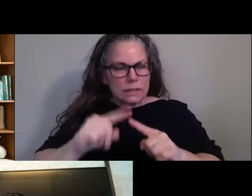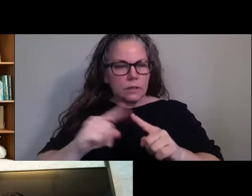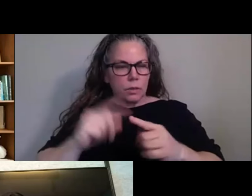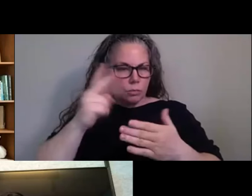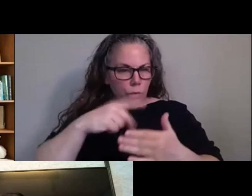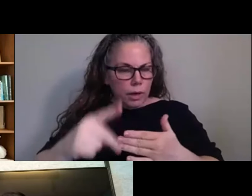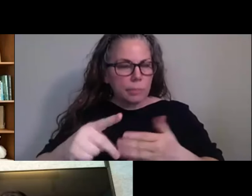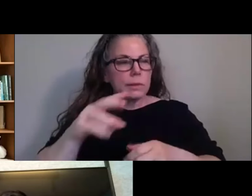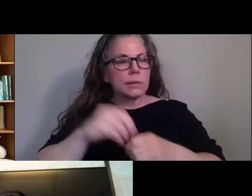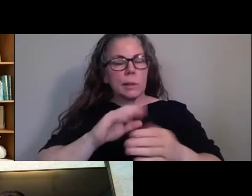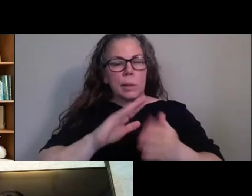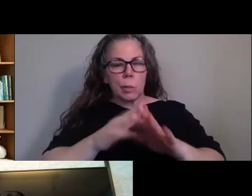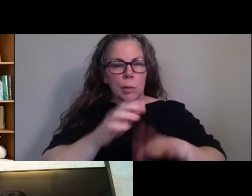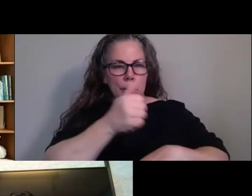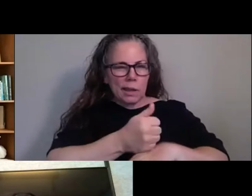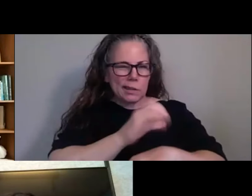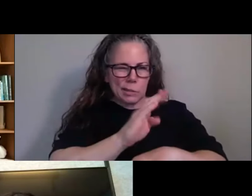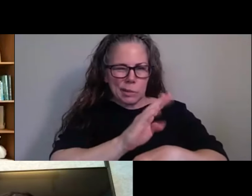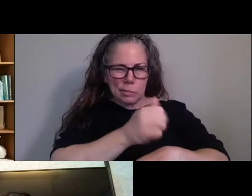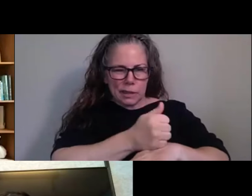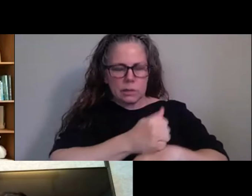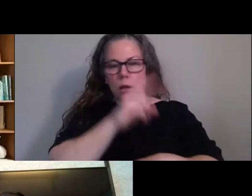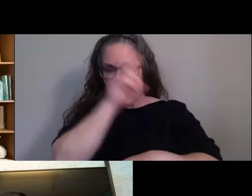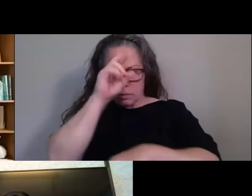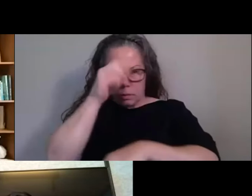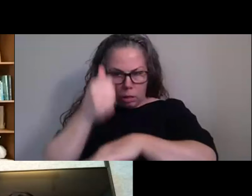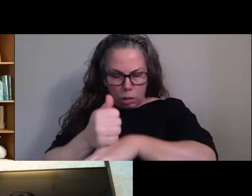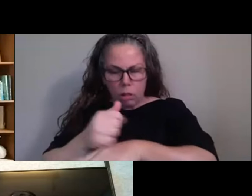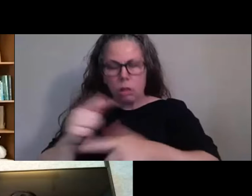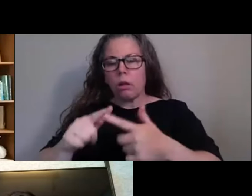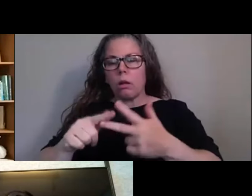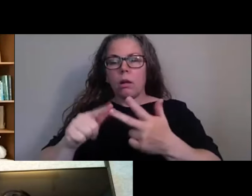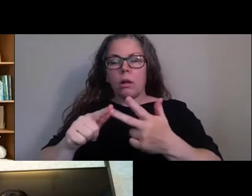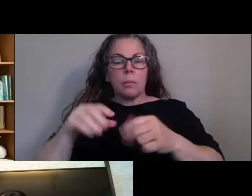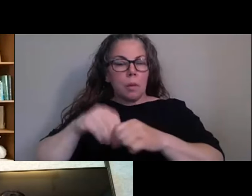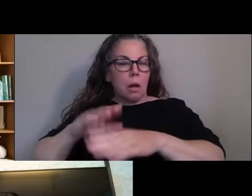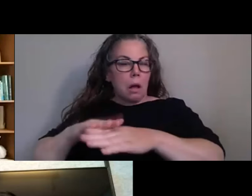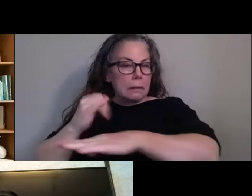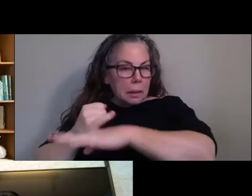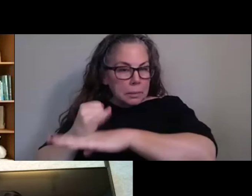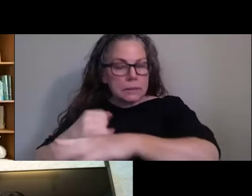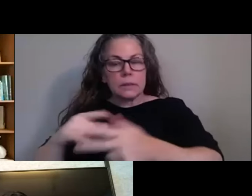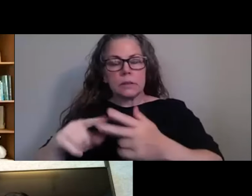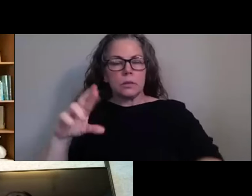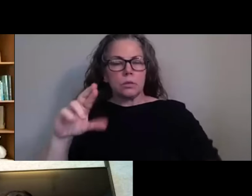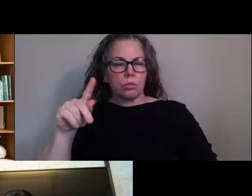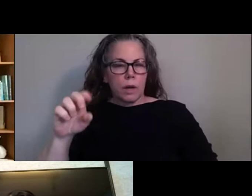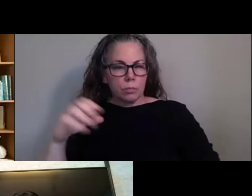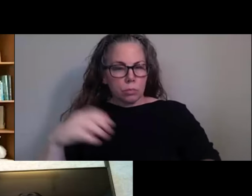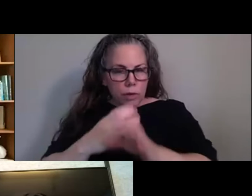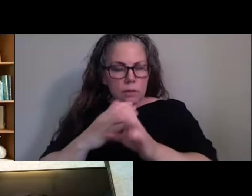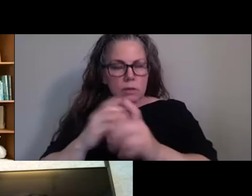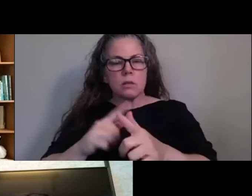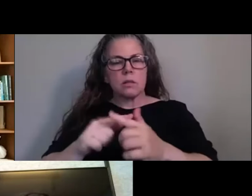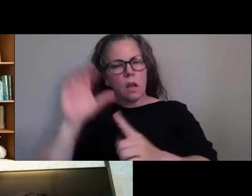that include community-based programs, hospital-based programs located in campuses, rape crisis centers, culturally